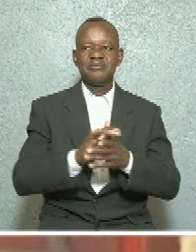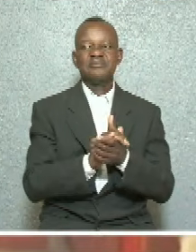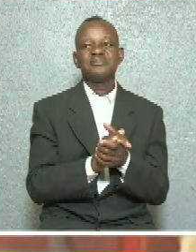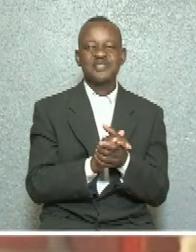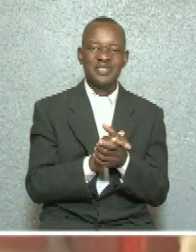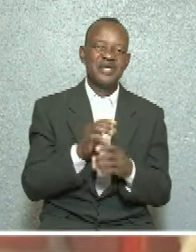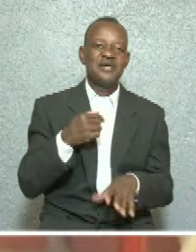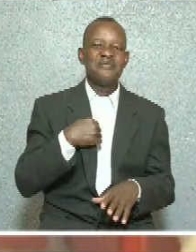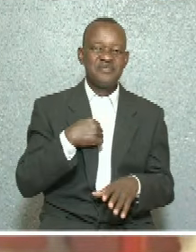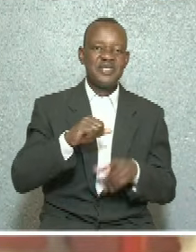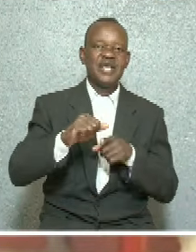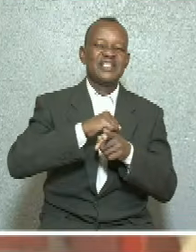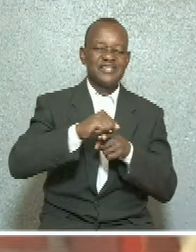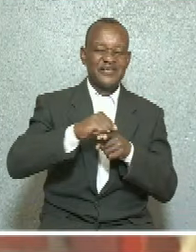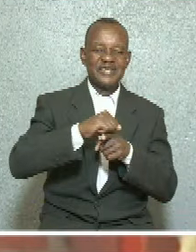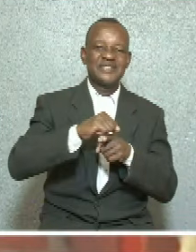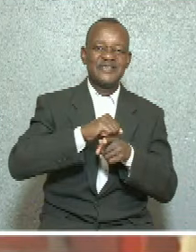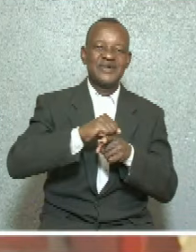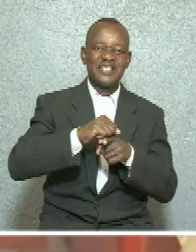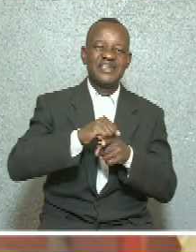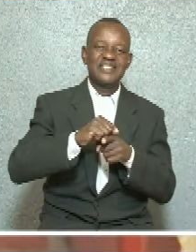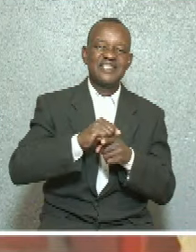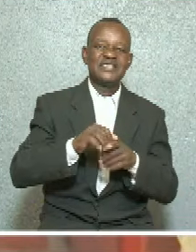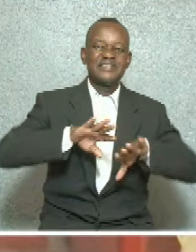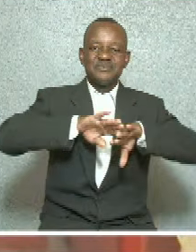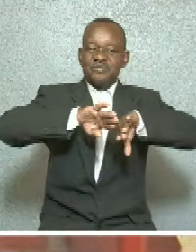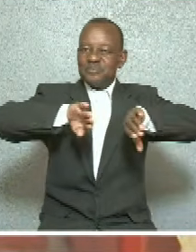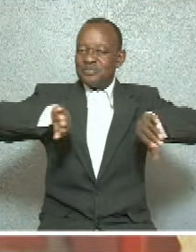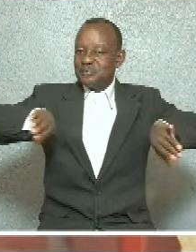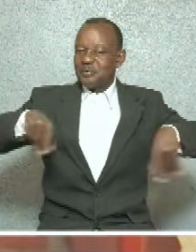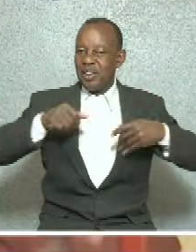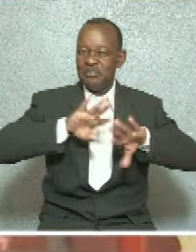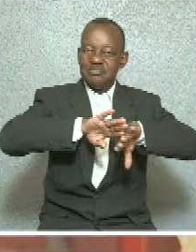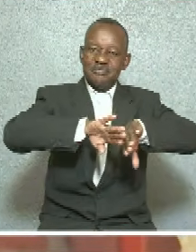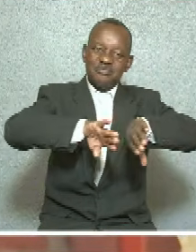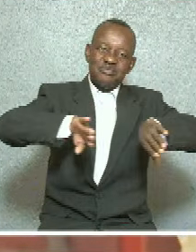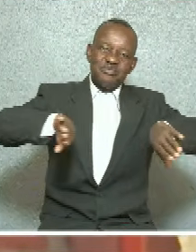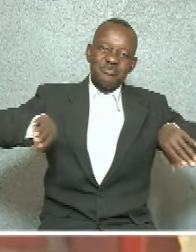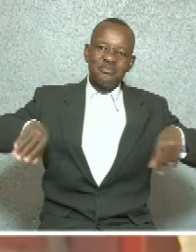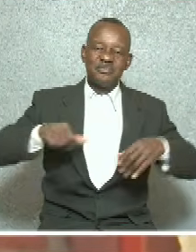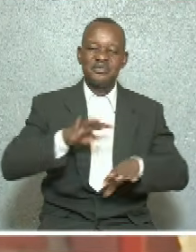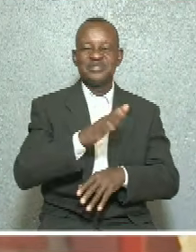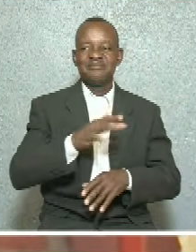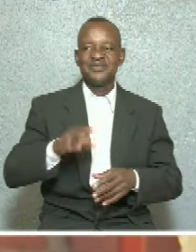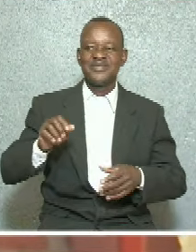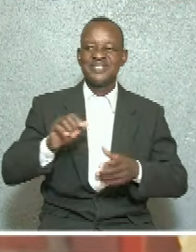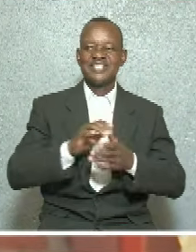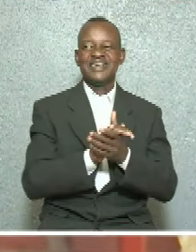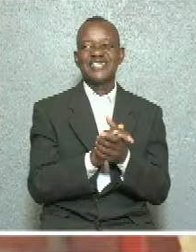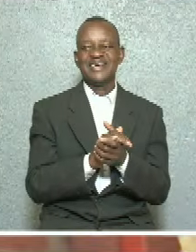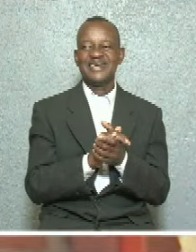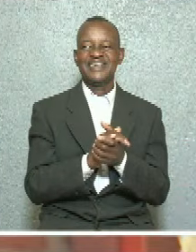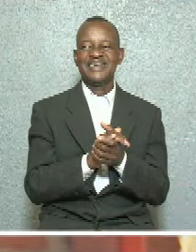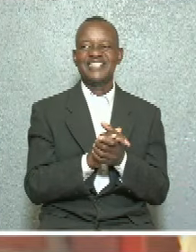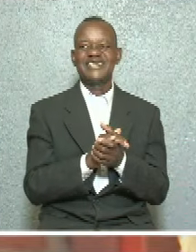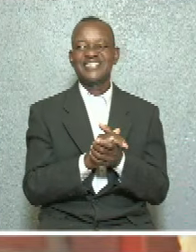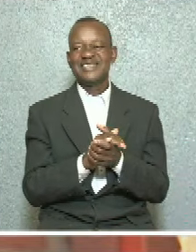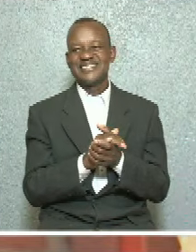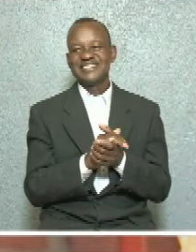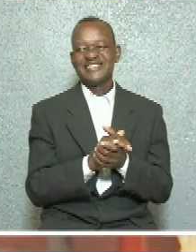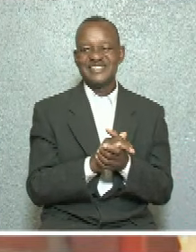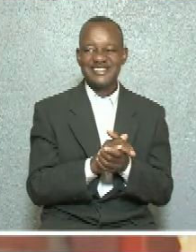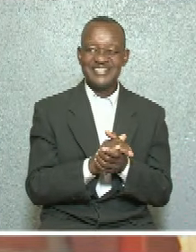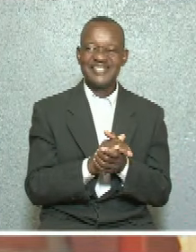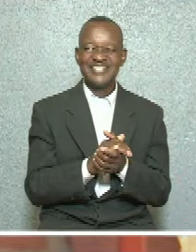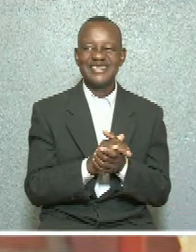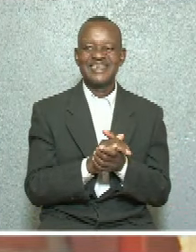So the swimming for me was just one of those. You know that us, we don't know how to swim as now. We are known to not know how to swim. So